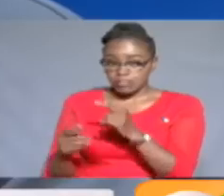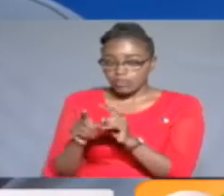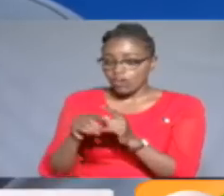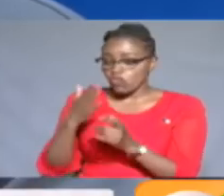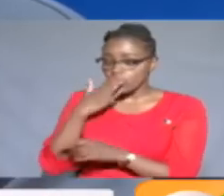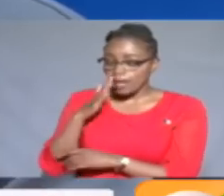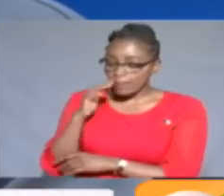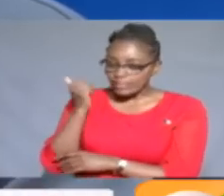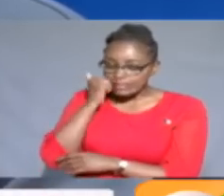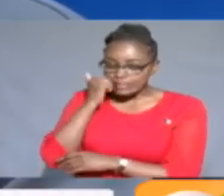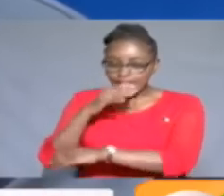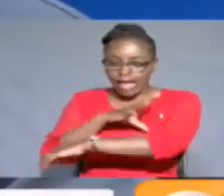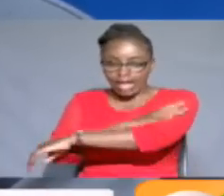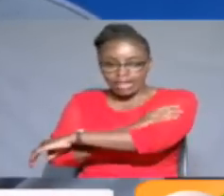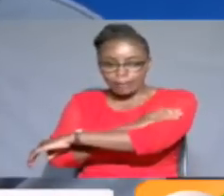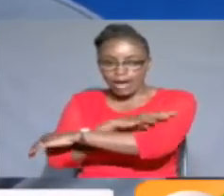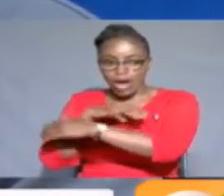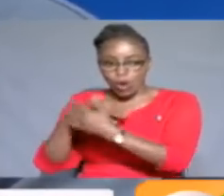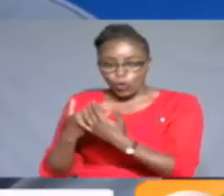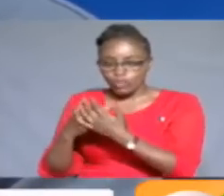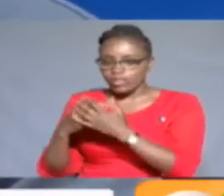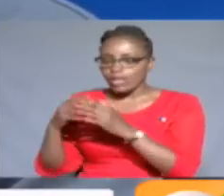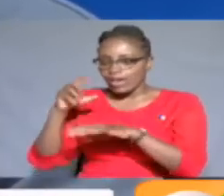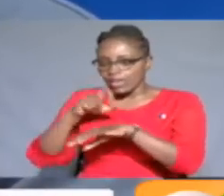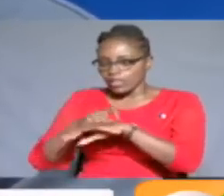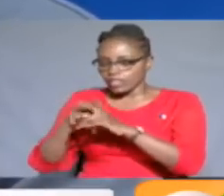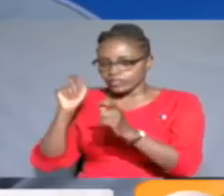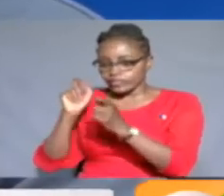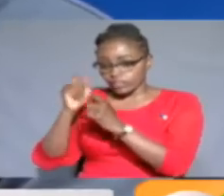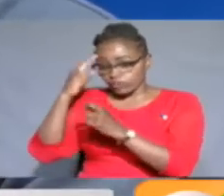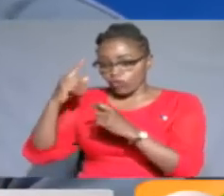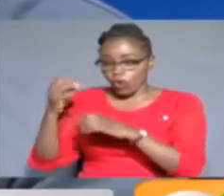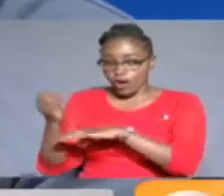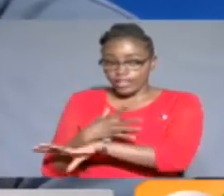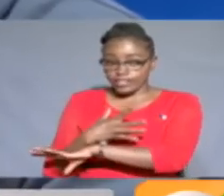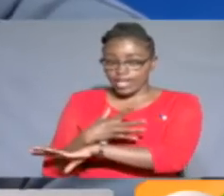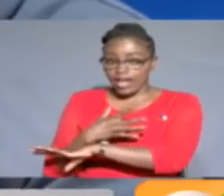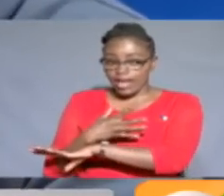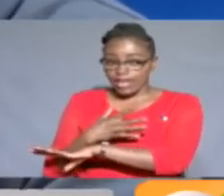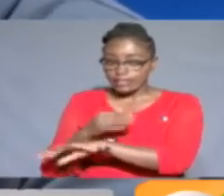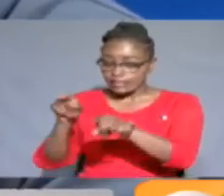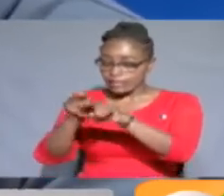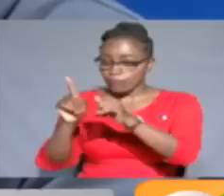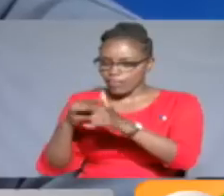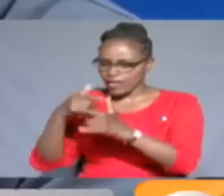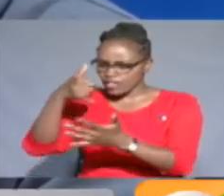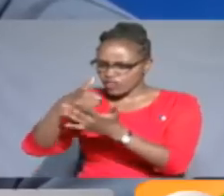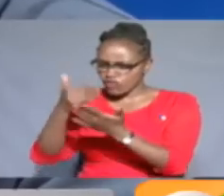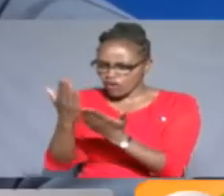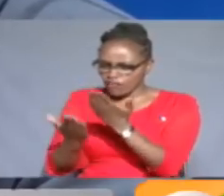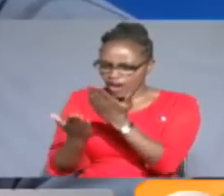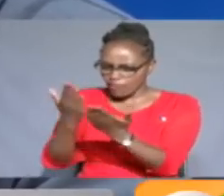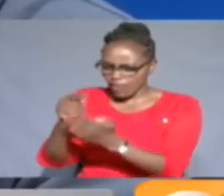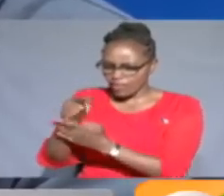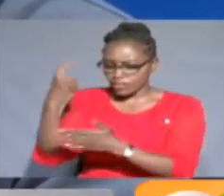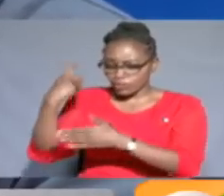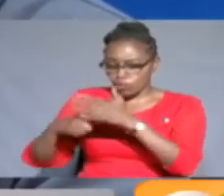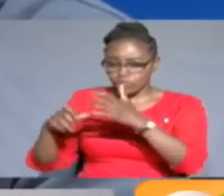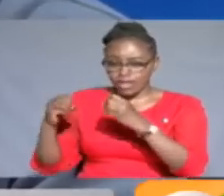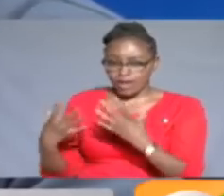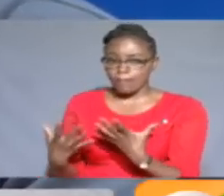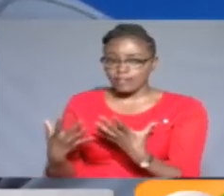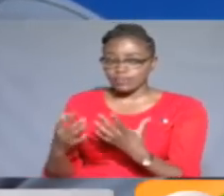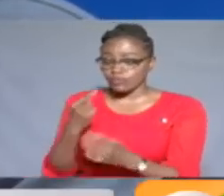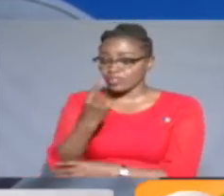diabetes, hypertension, and the like, or get screened for cancer for that matter? And then factor the average of that cost